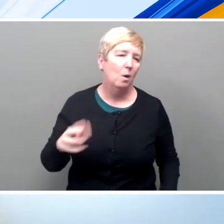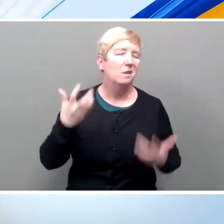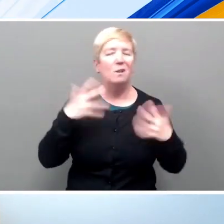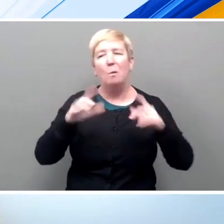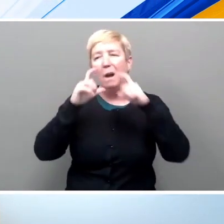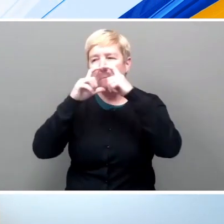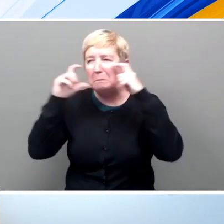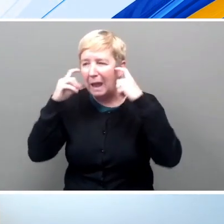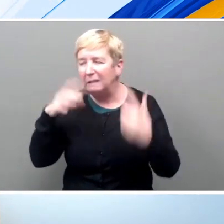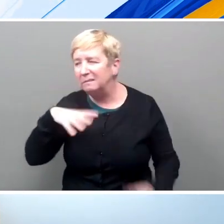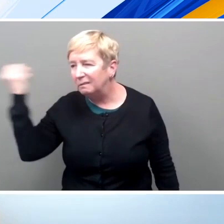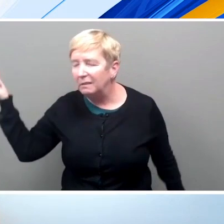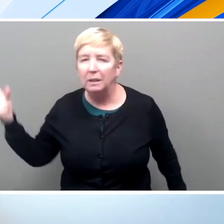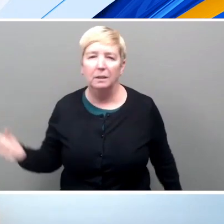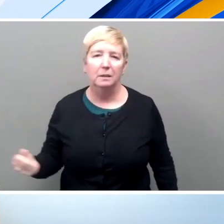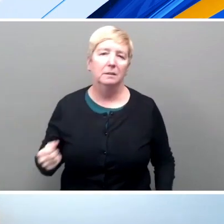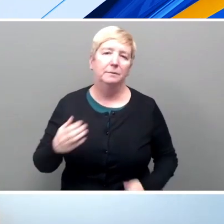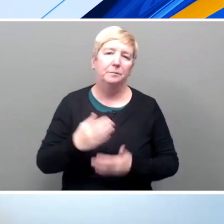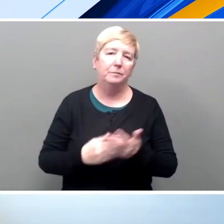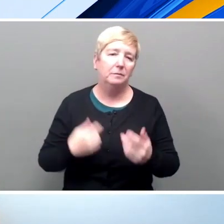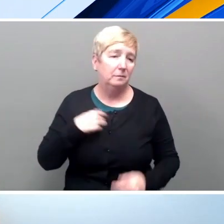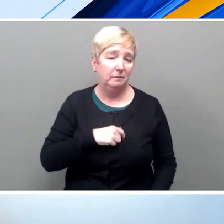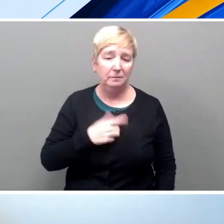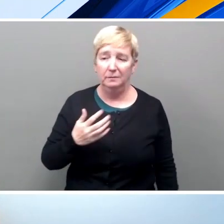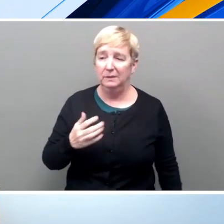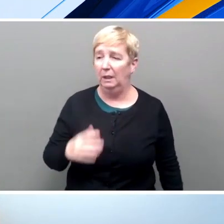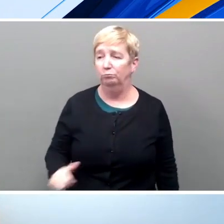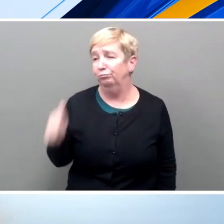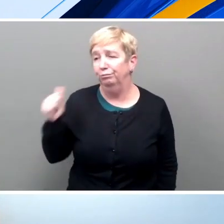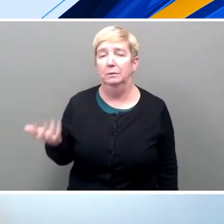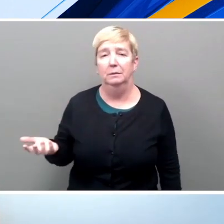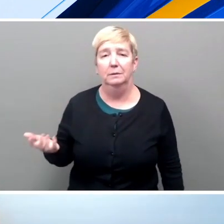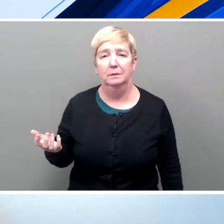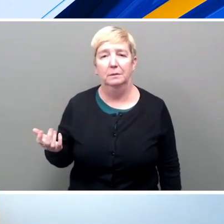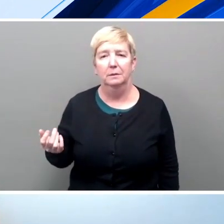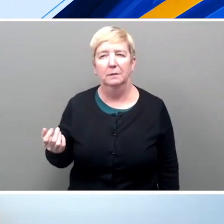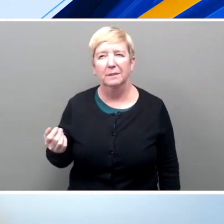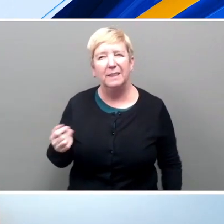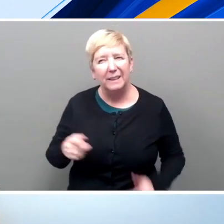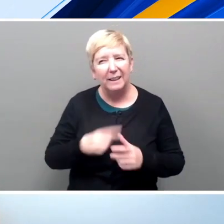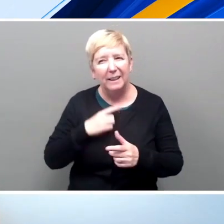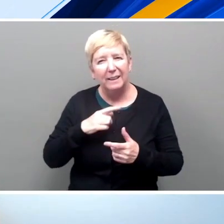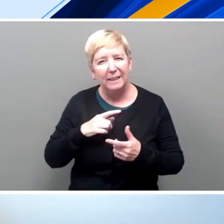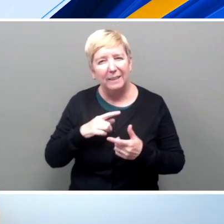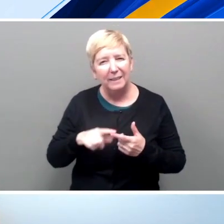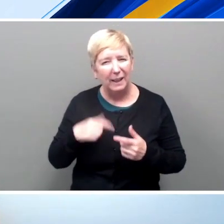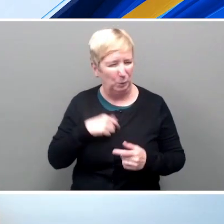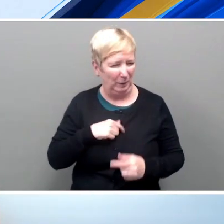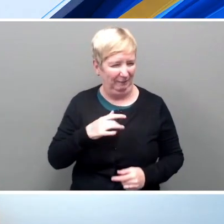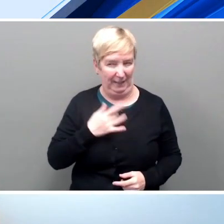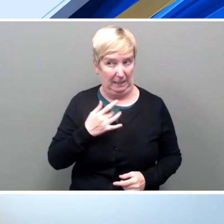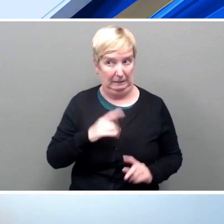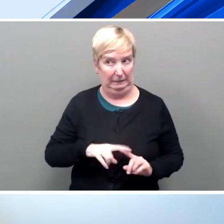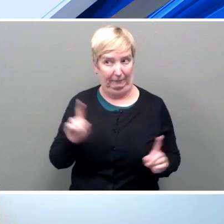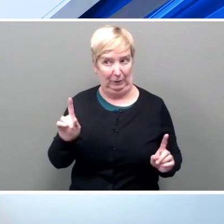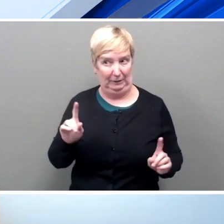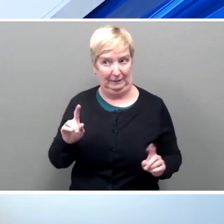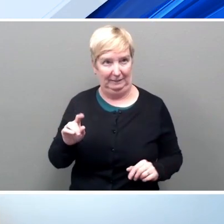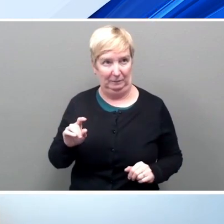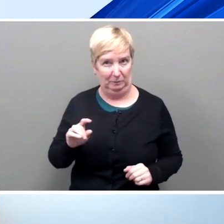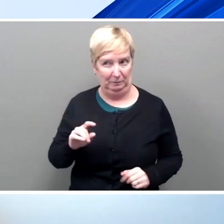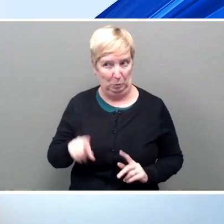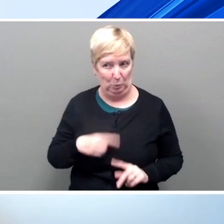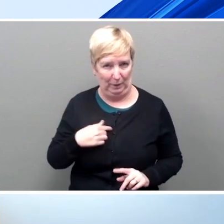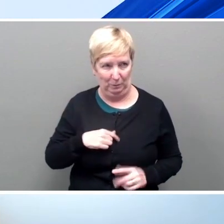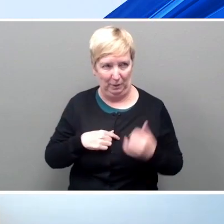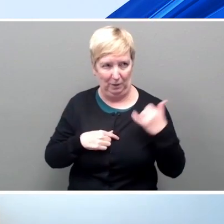mask. Some of us just refuse, but then we feel differently when we have to call 911 and we're in the emergency